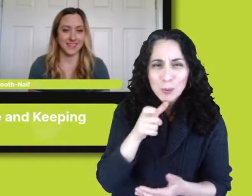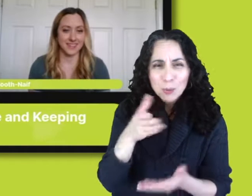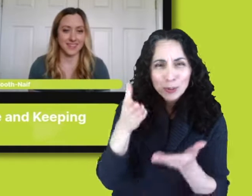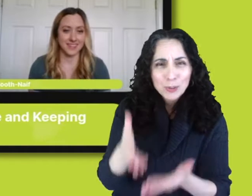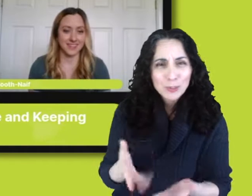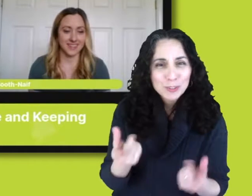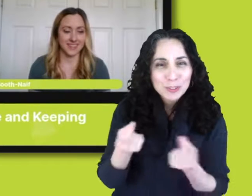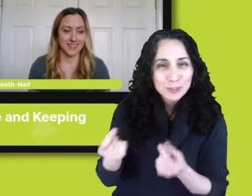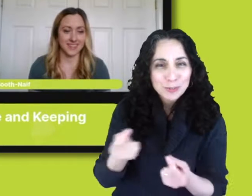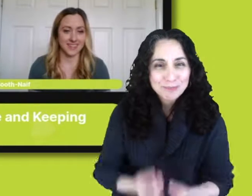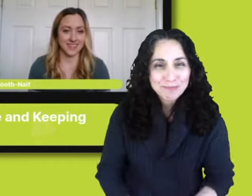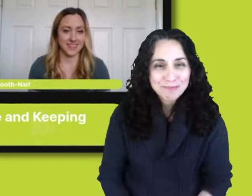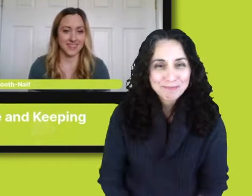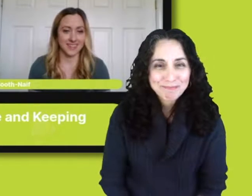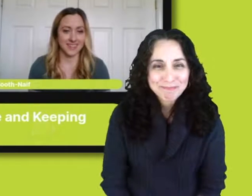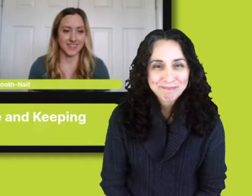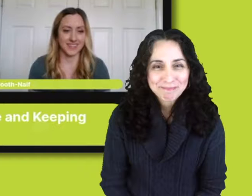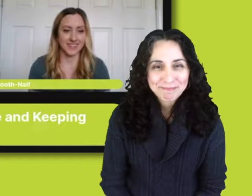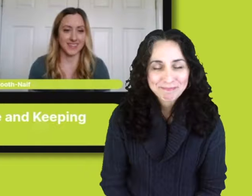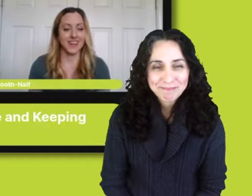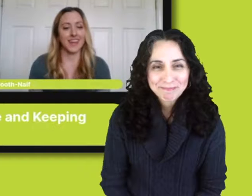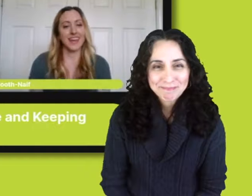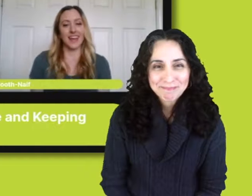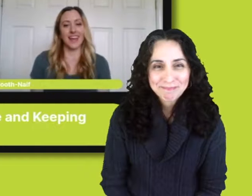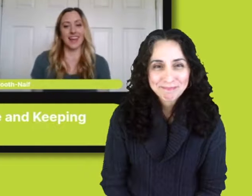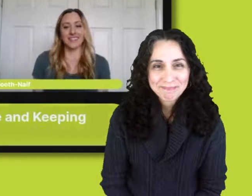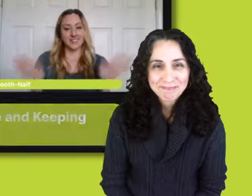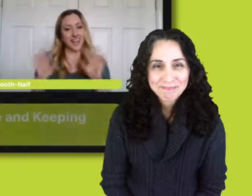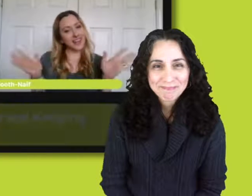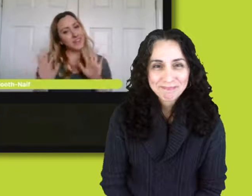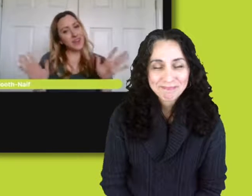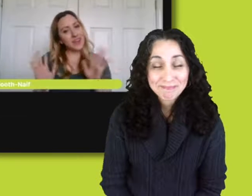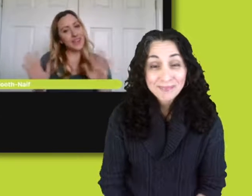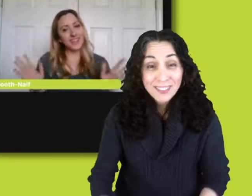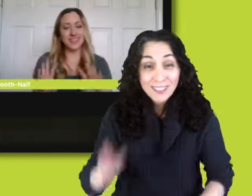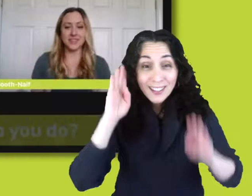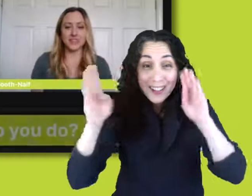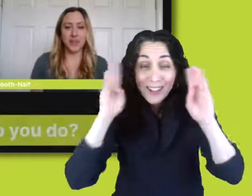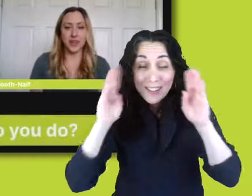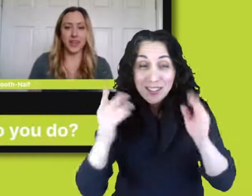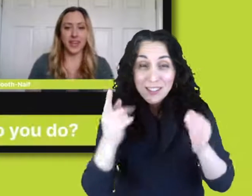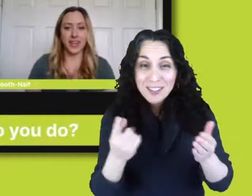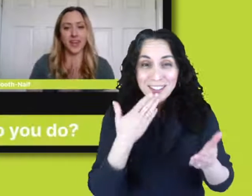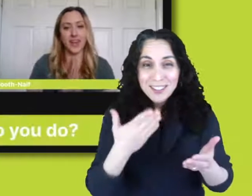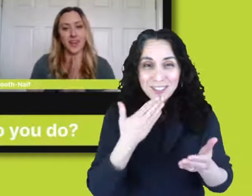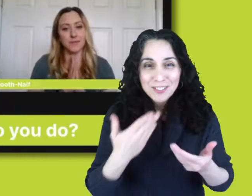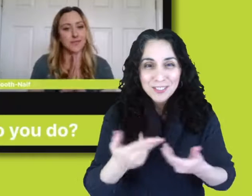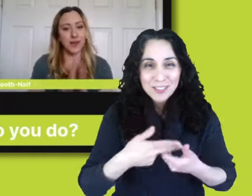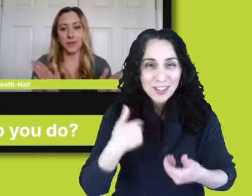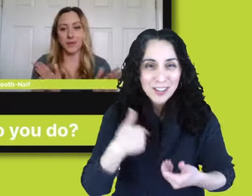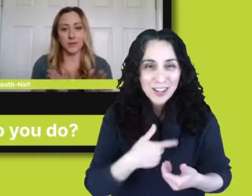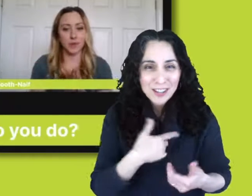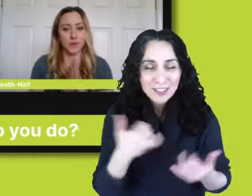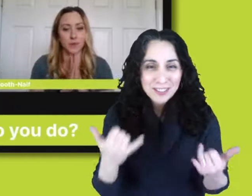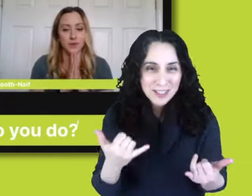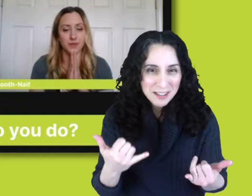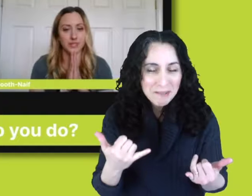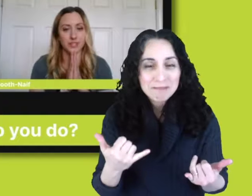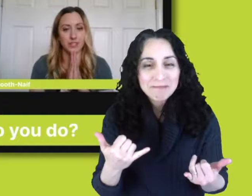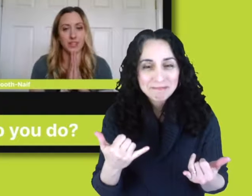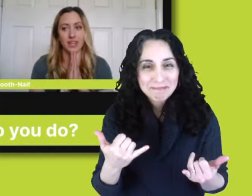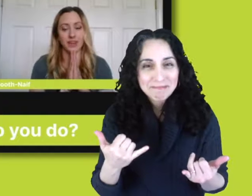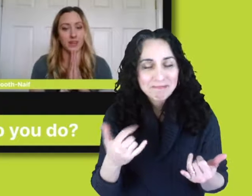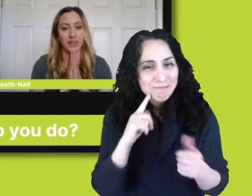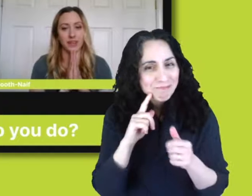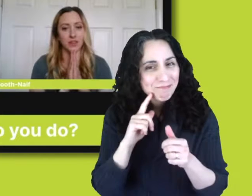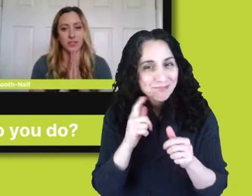and what do you do for people who may not know? So hi everyone, thanks for joining in, and just following with what you